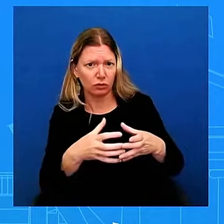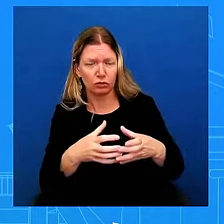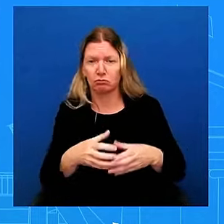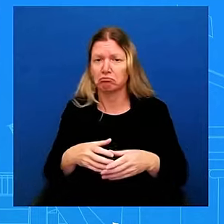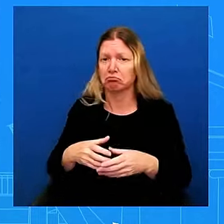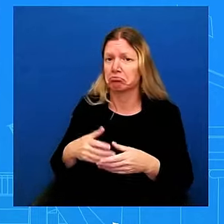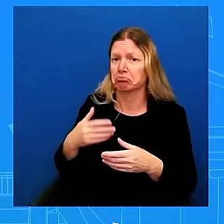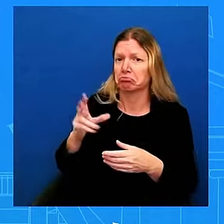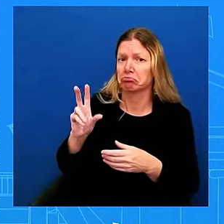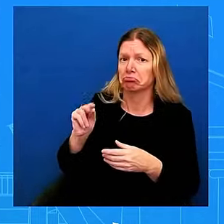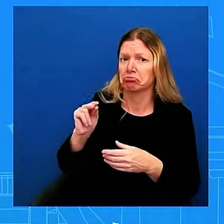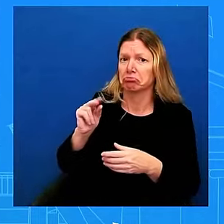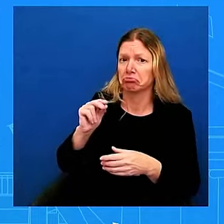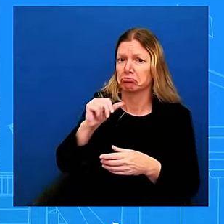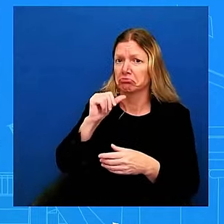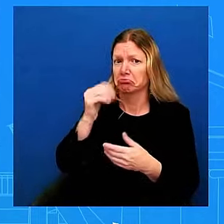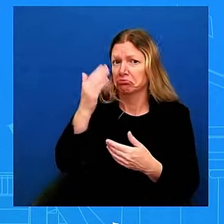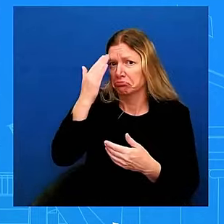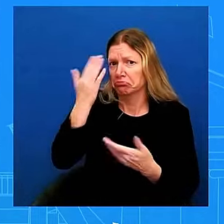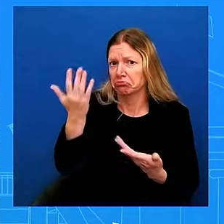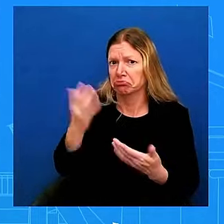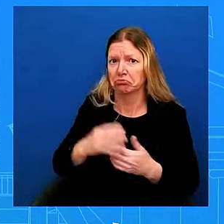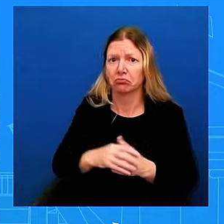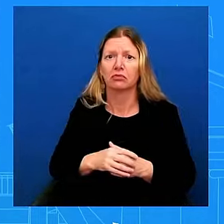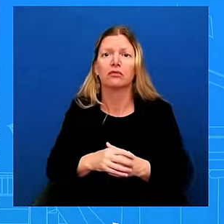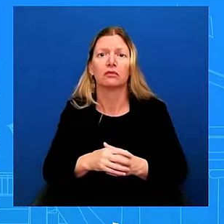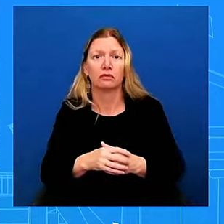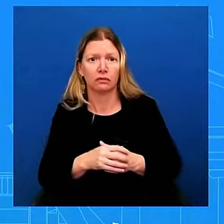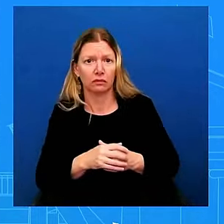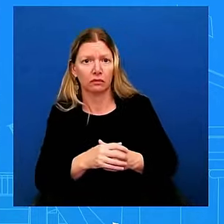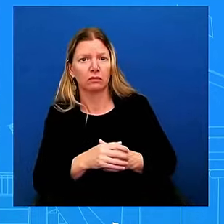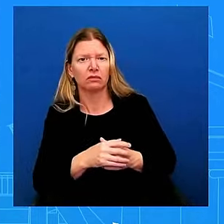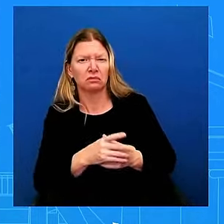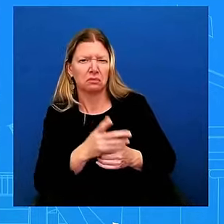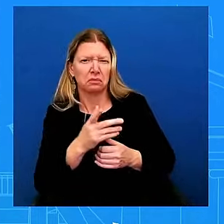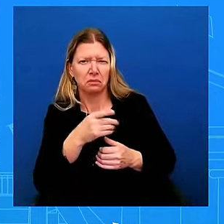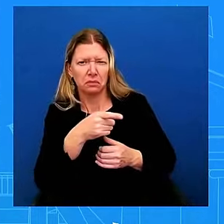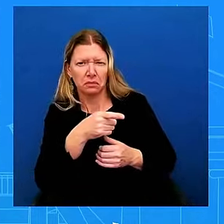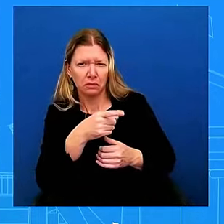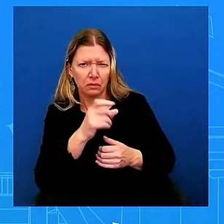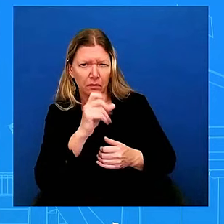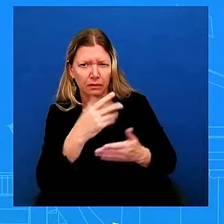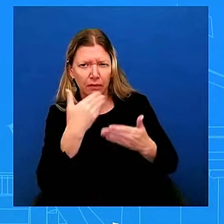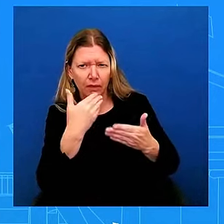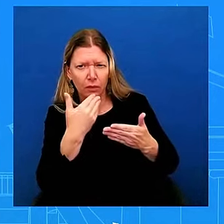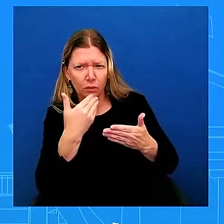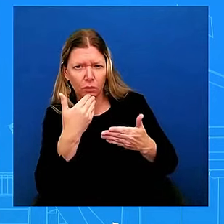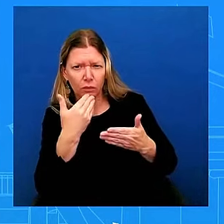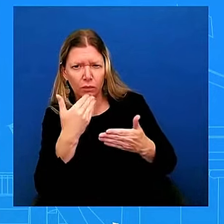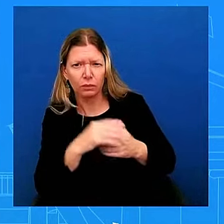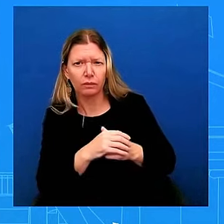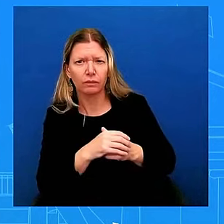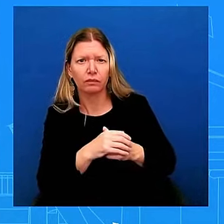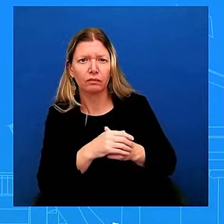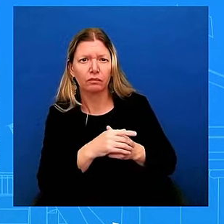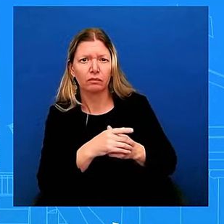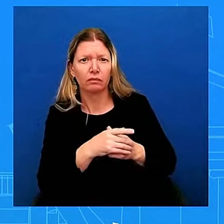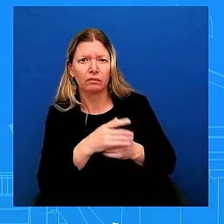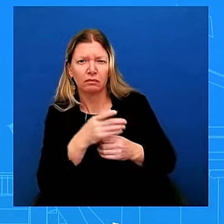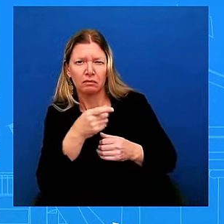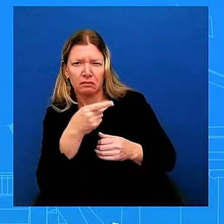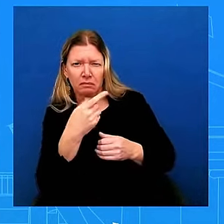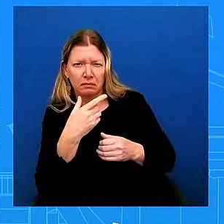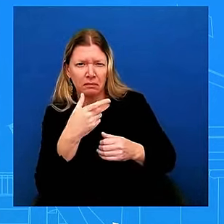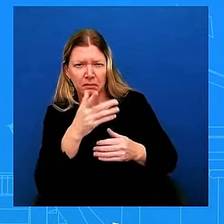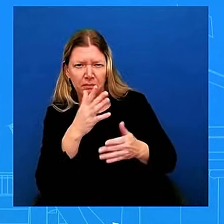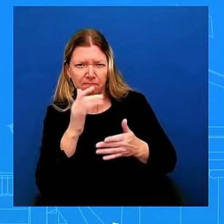Secret Service, they're responsible for, of course, protecting a wide variety of events. Are they considering changes to the type of outdoor events that will be coming